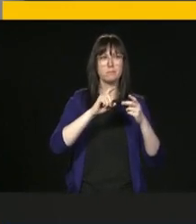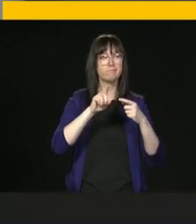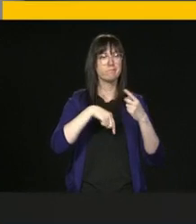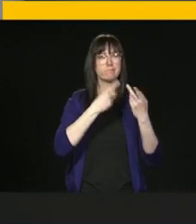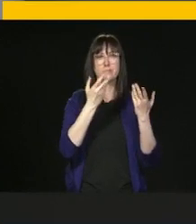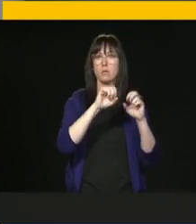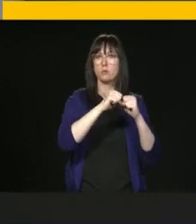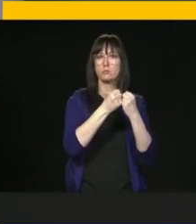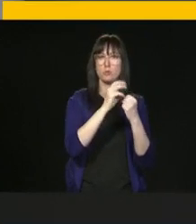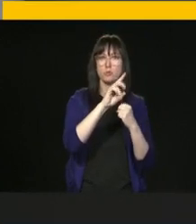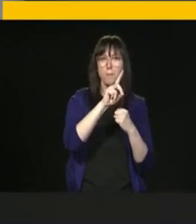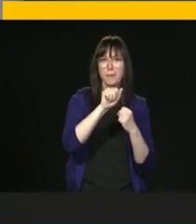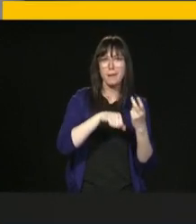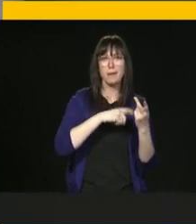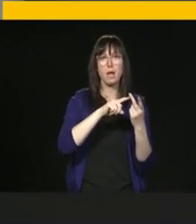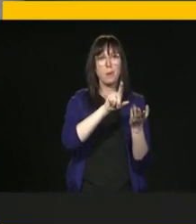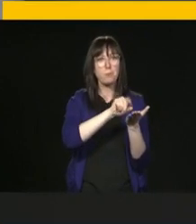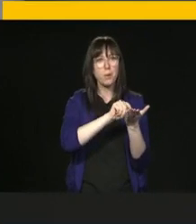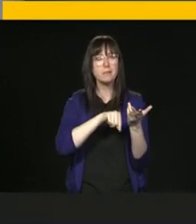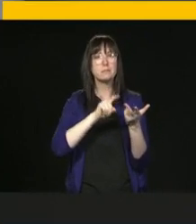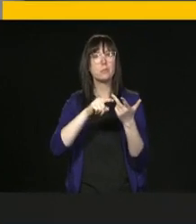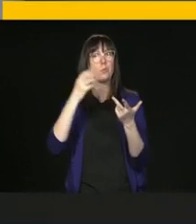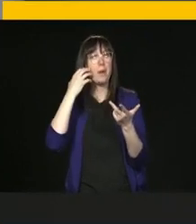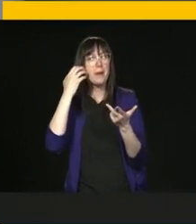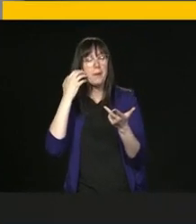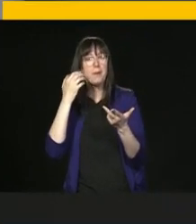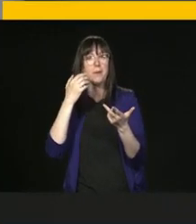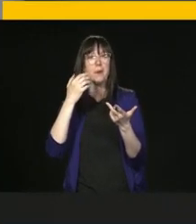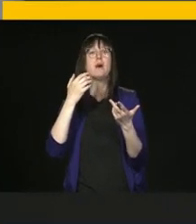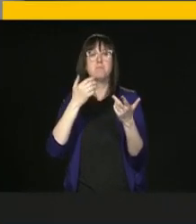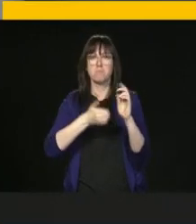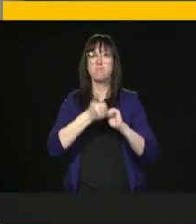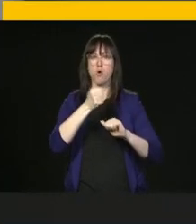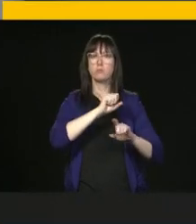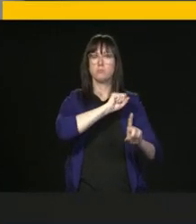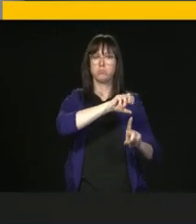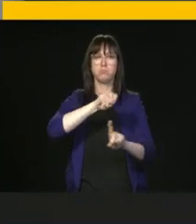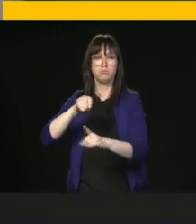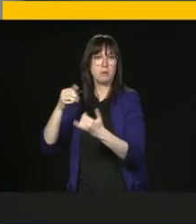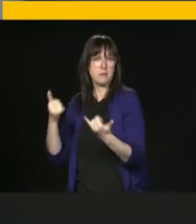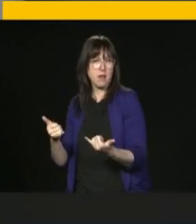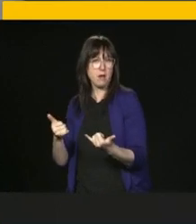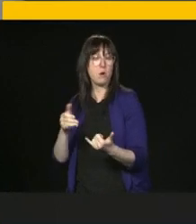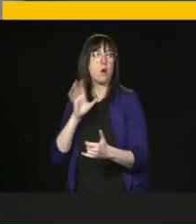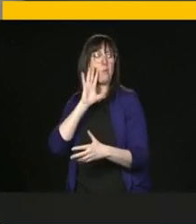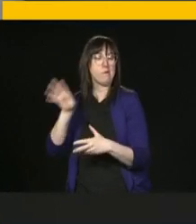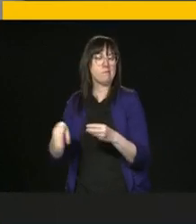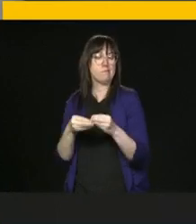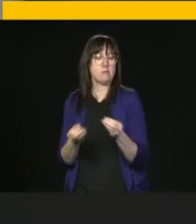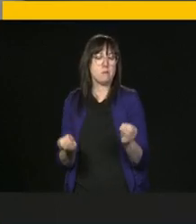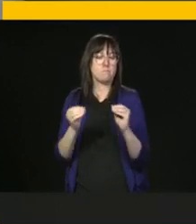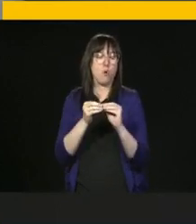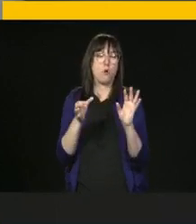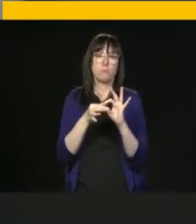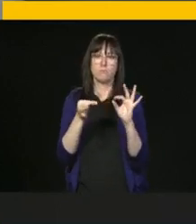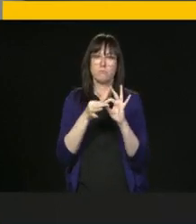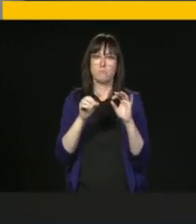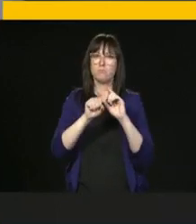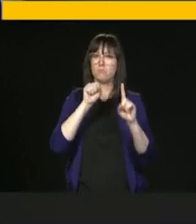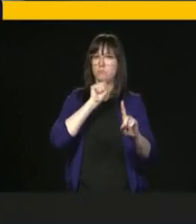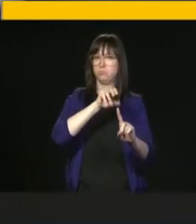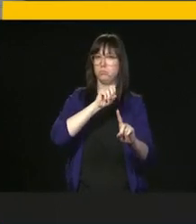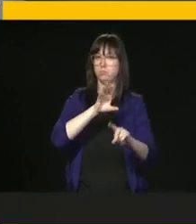cetera, and much of that is running now. We will have additional messaging to Canadians launching late this week, early